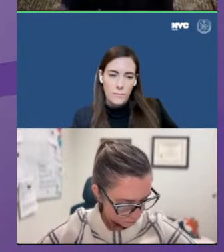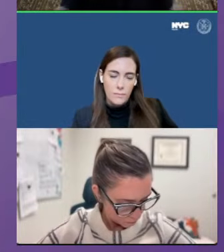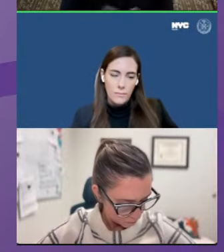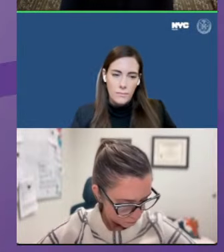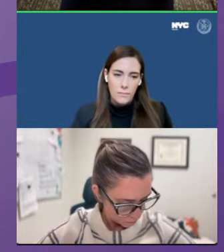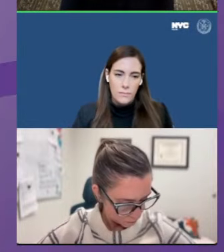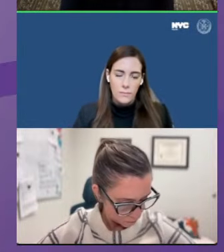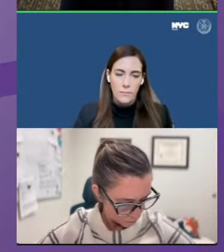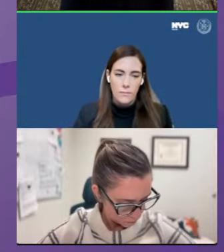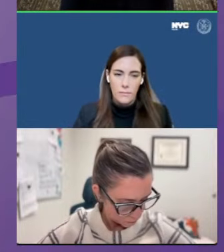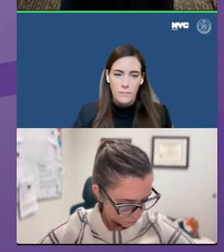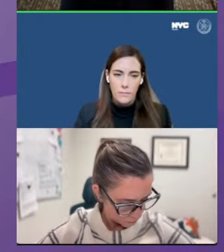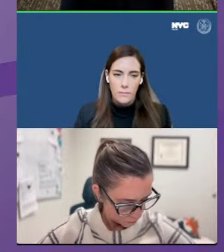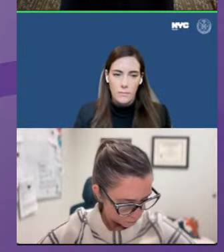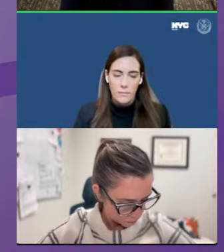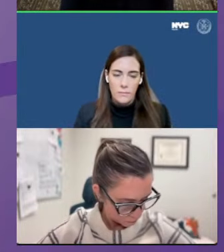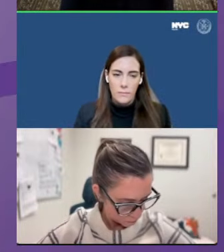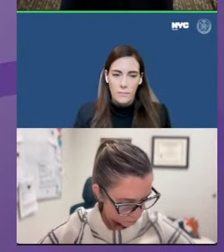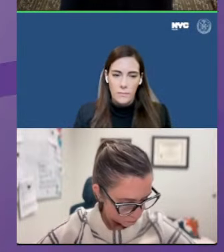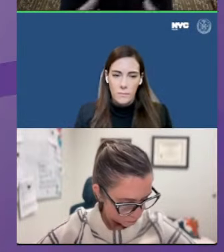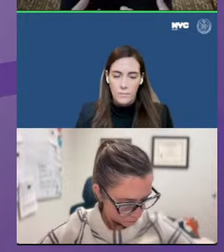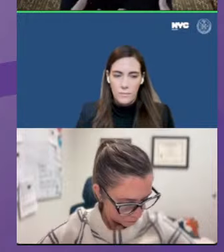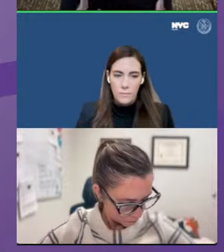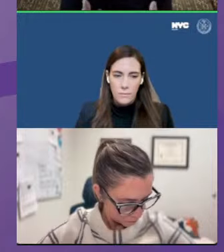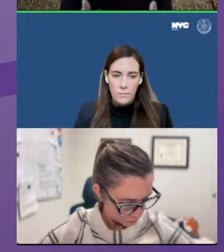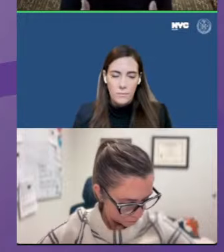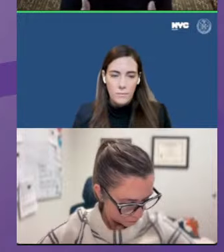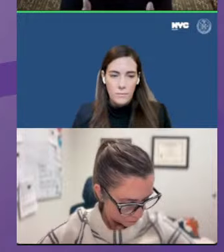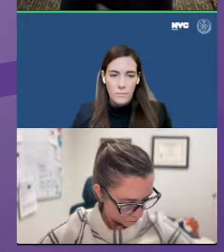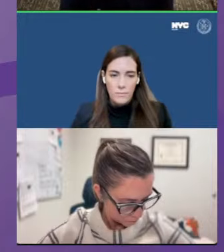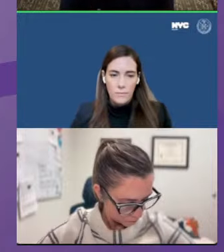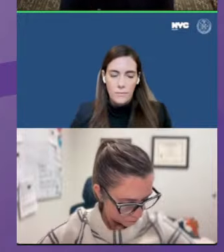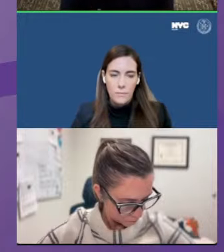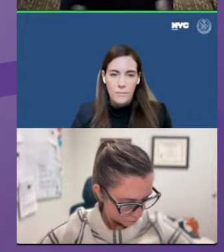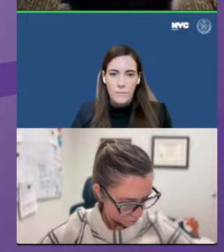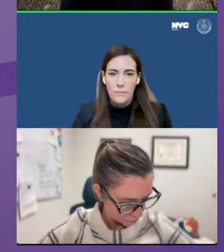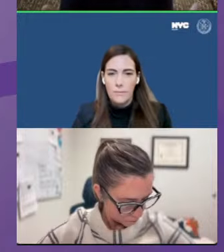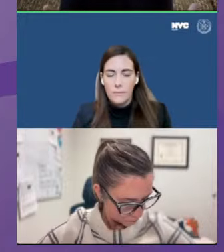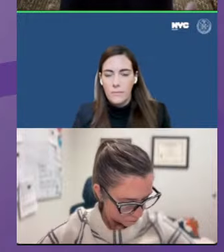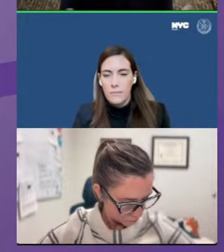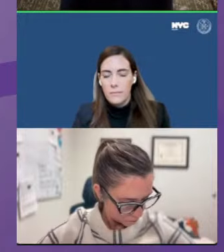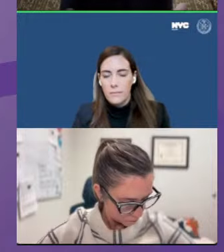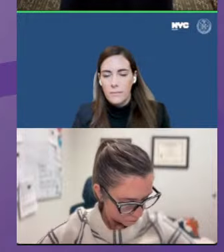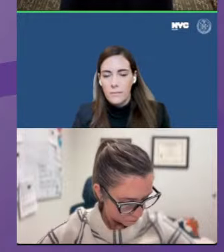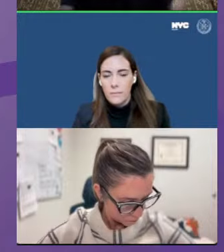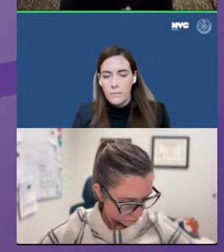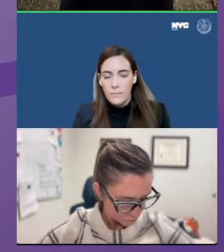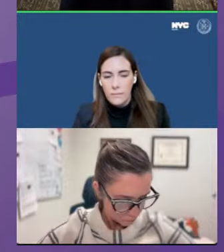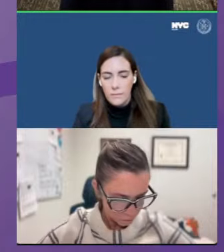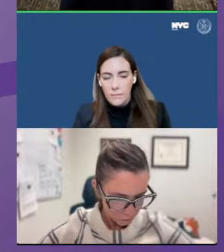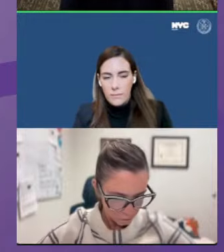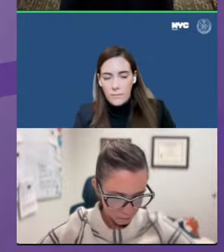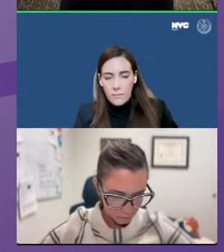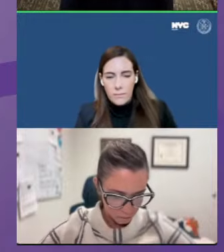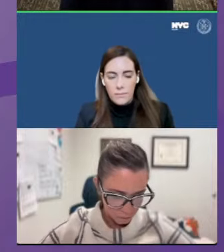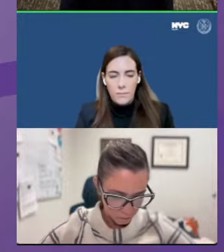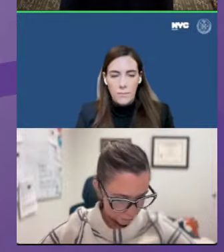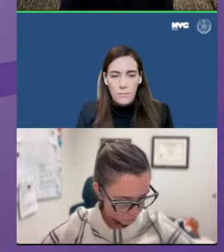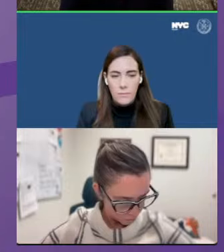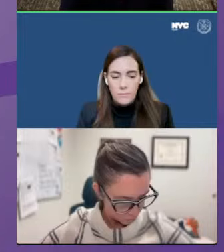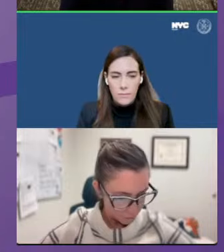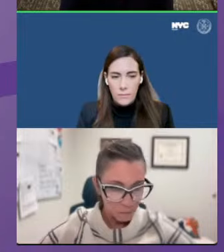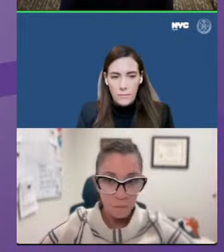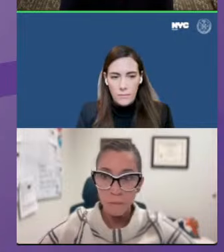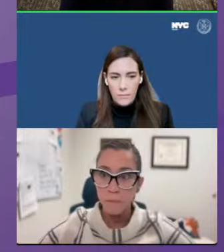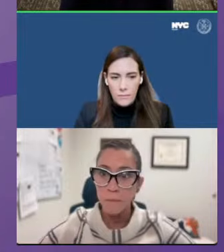actually eradicate the virus. It just stops the virus from replicating. And in the other case, it does not penetrate